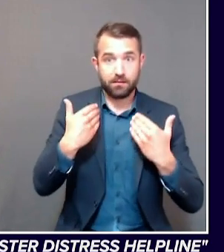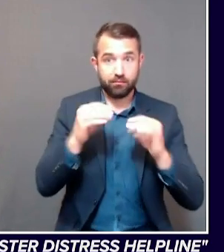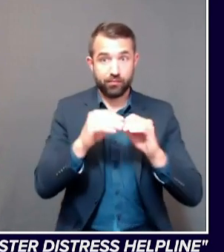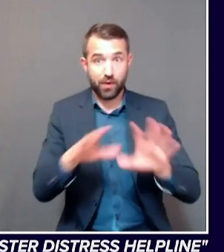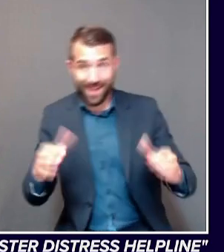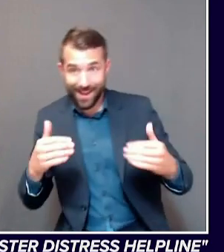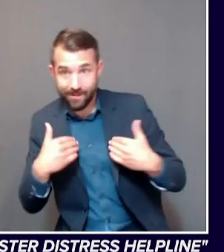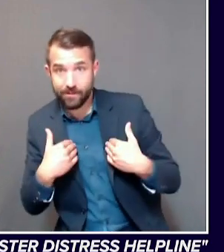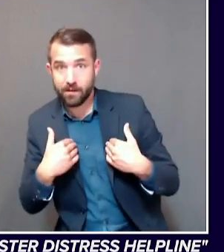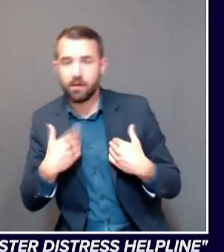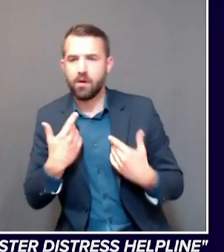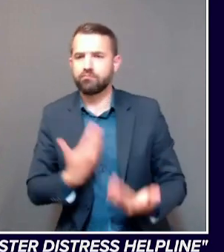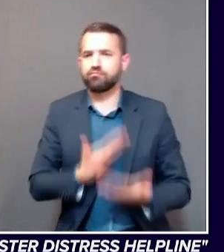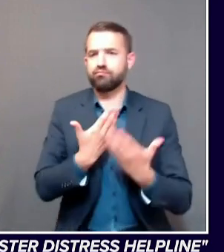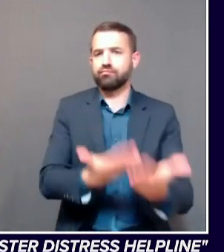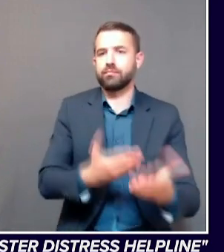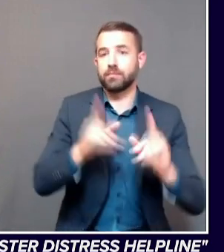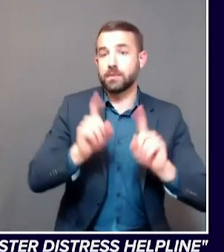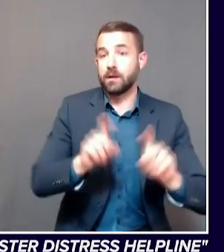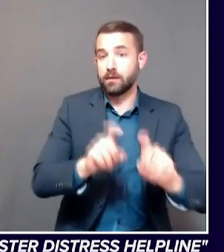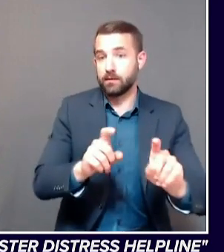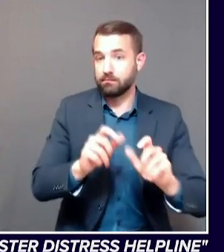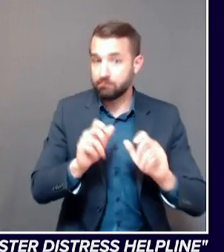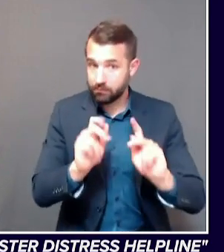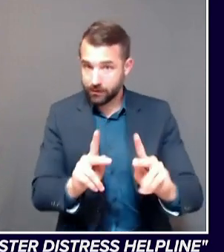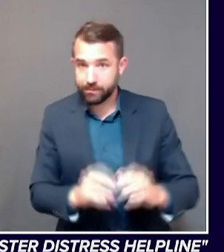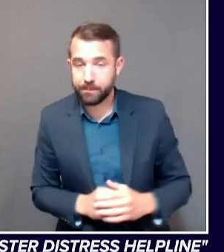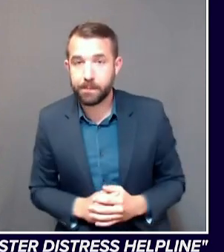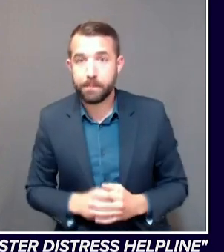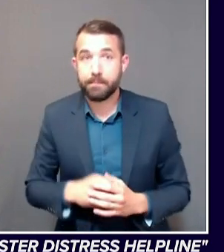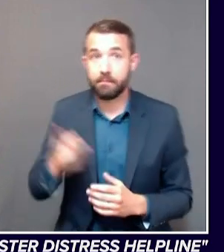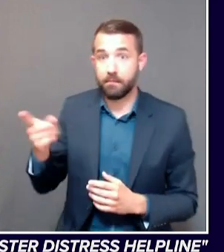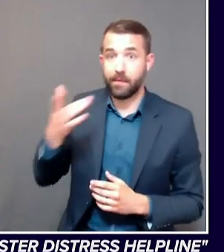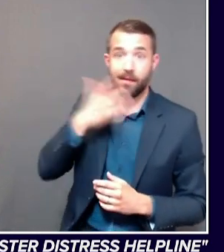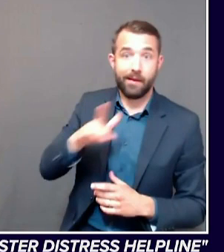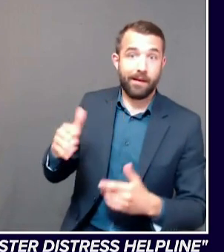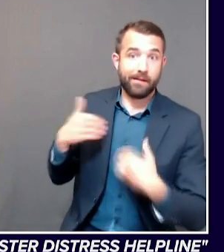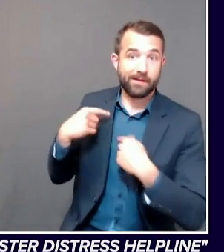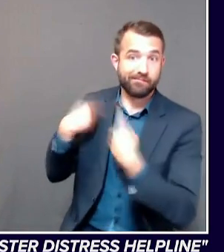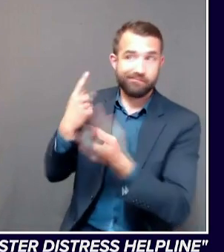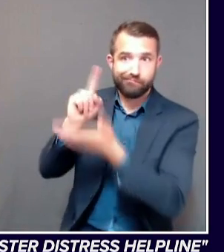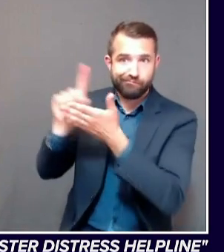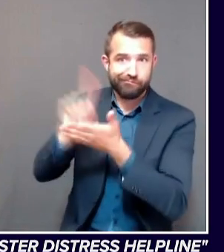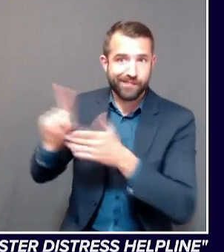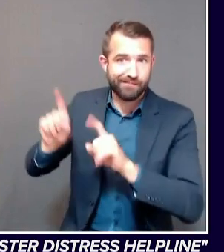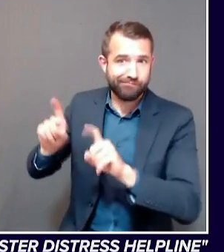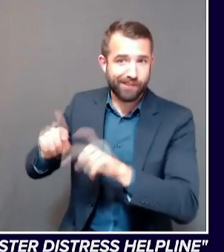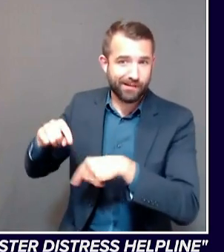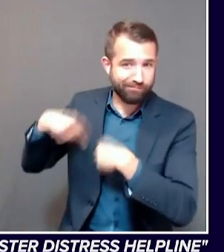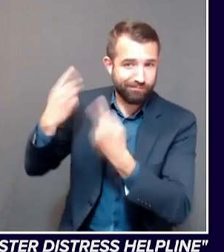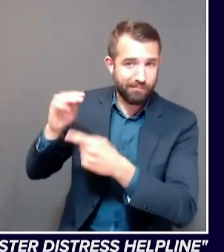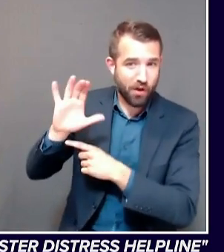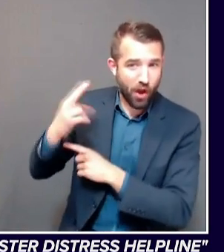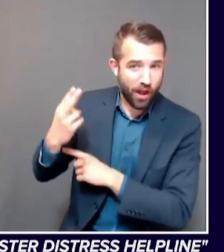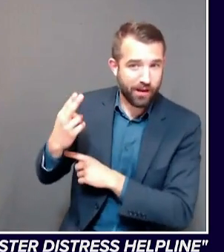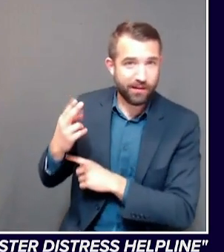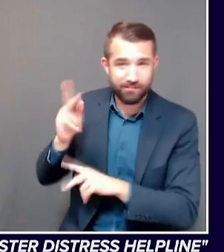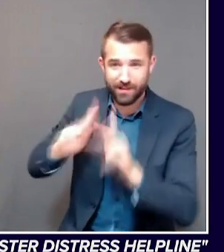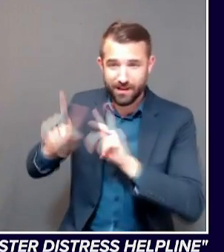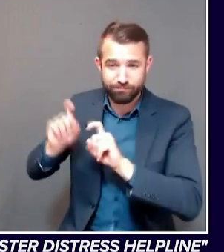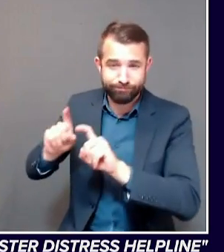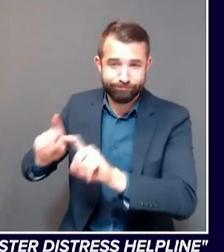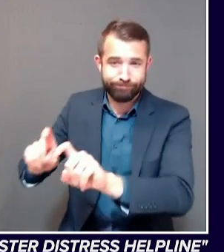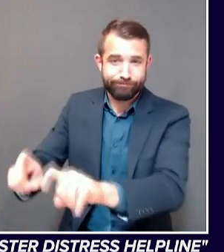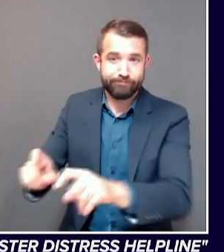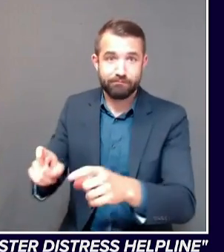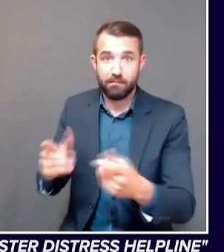we recommend testing everybody. Of course, Abbott has already been doing that weekly since mid-March. They can use our laboratory, or